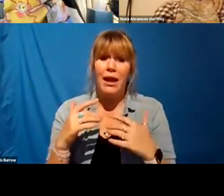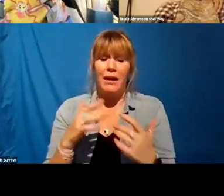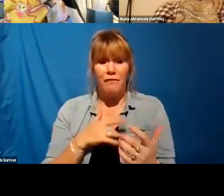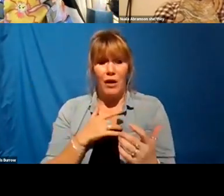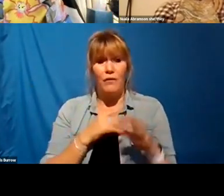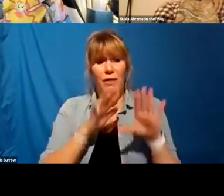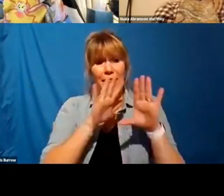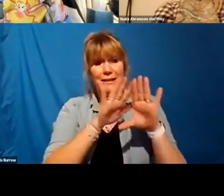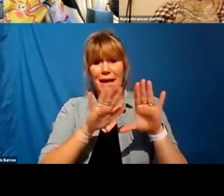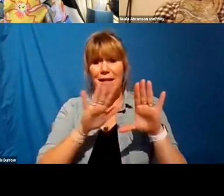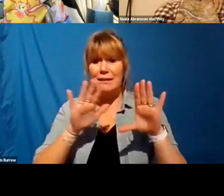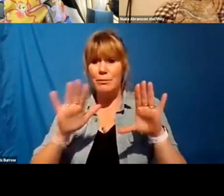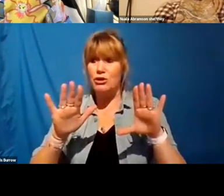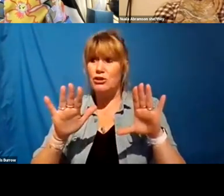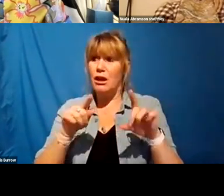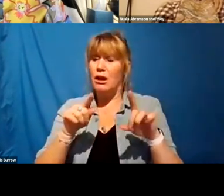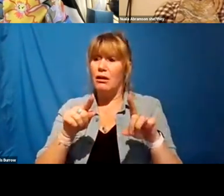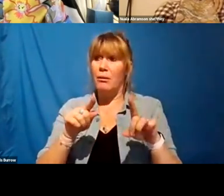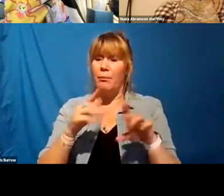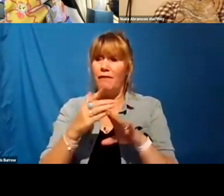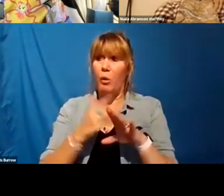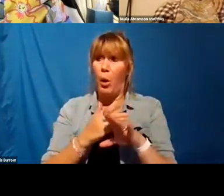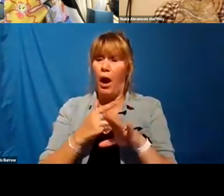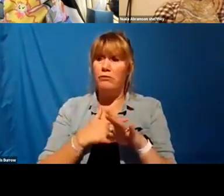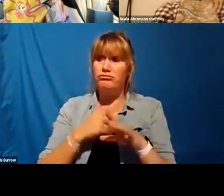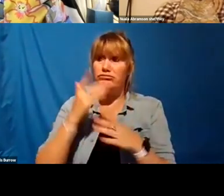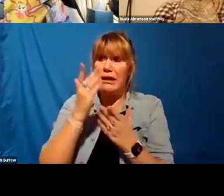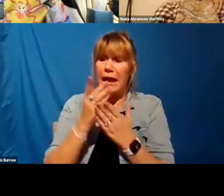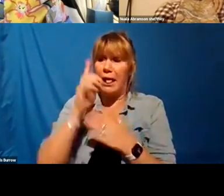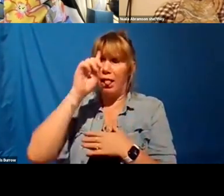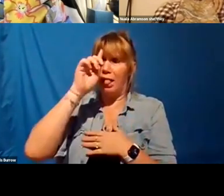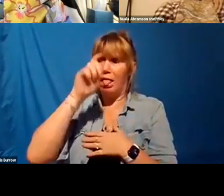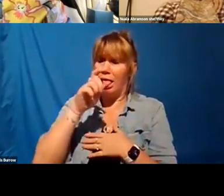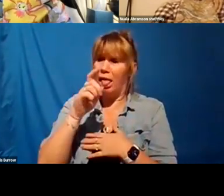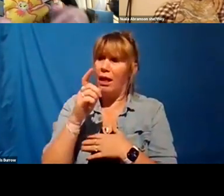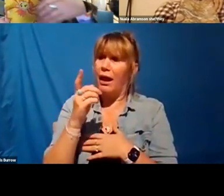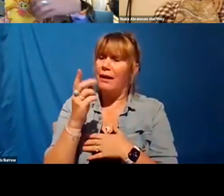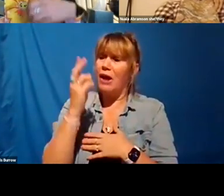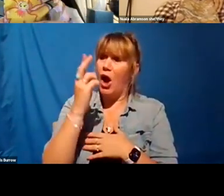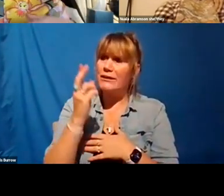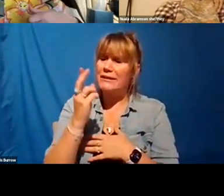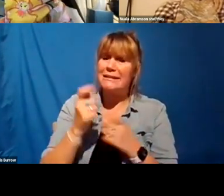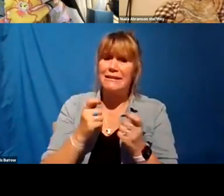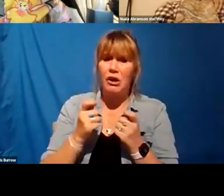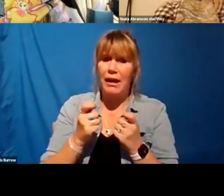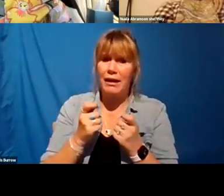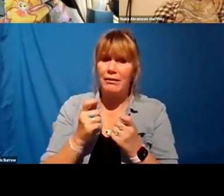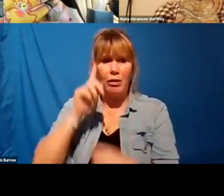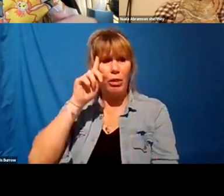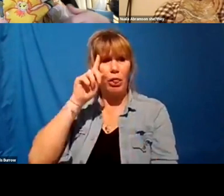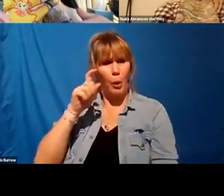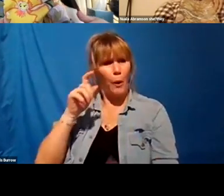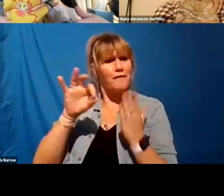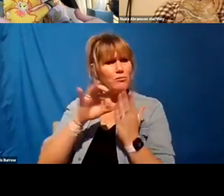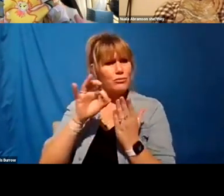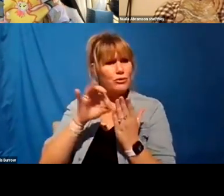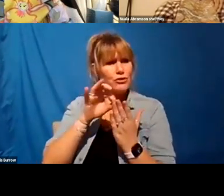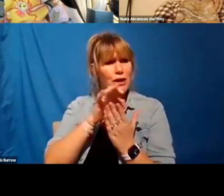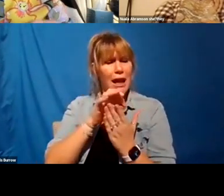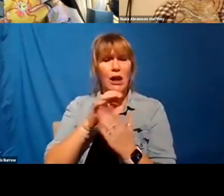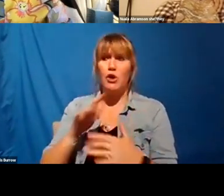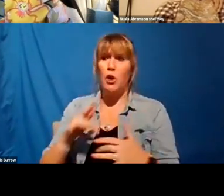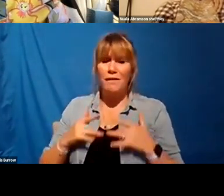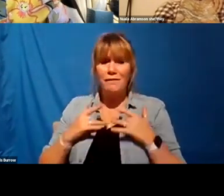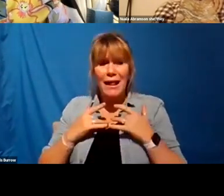not even an art form that I'd really considered in the last 10 years as artistic director. Do you think it's because it's seen